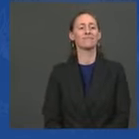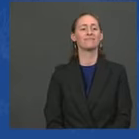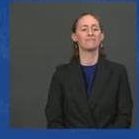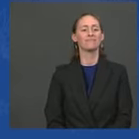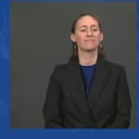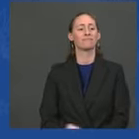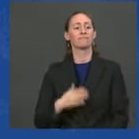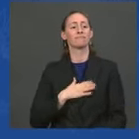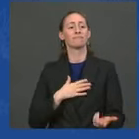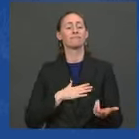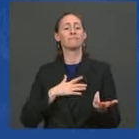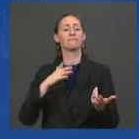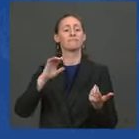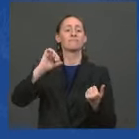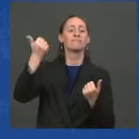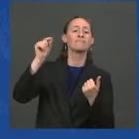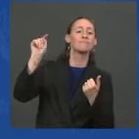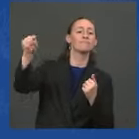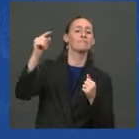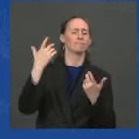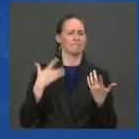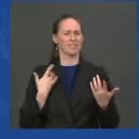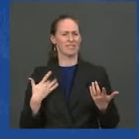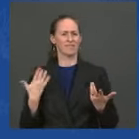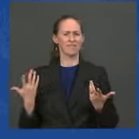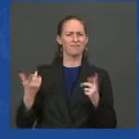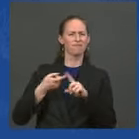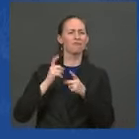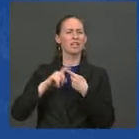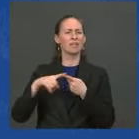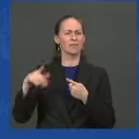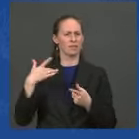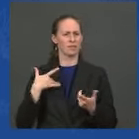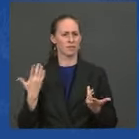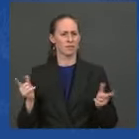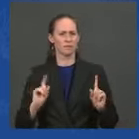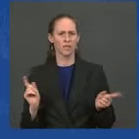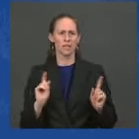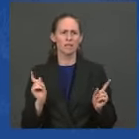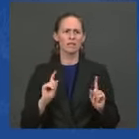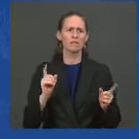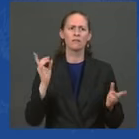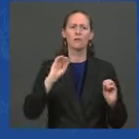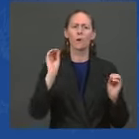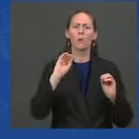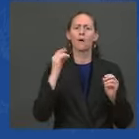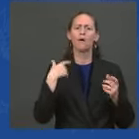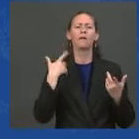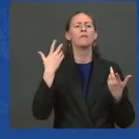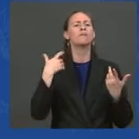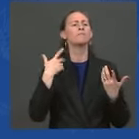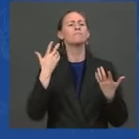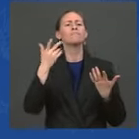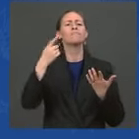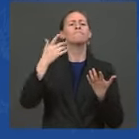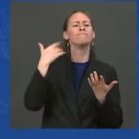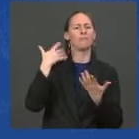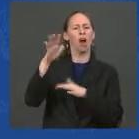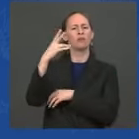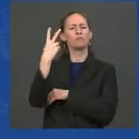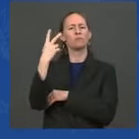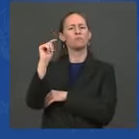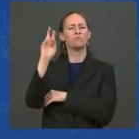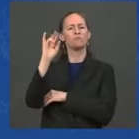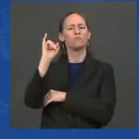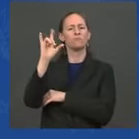providing $2 trillion in tax cuts for the very wealthy. Look, I don't think you shouldn't be able to make $1 million or $1